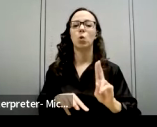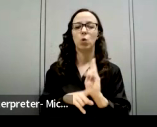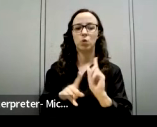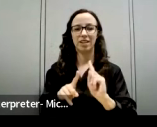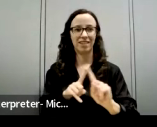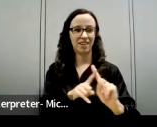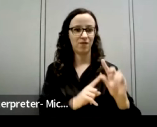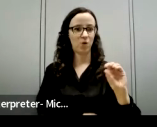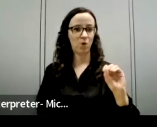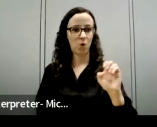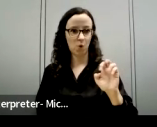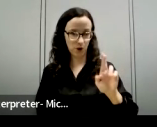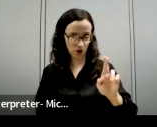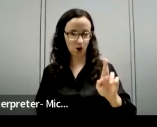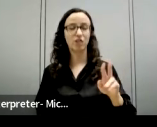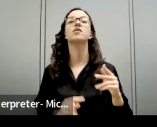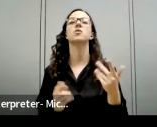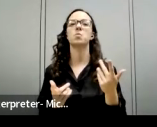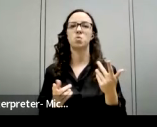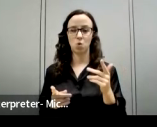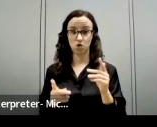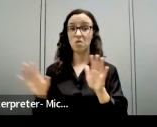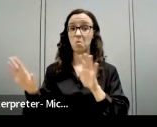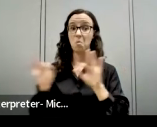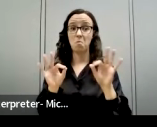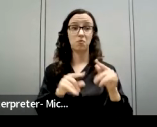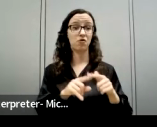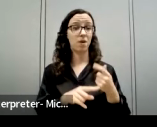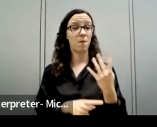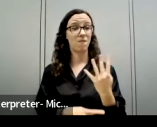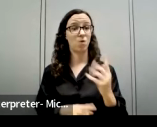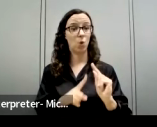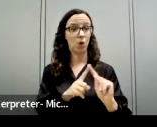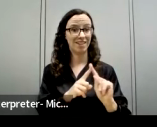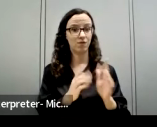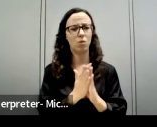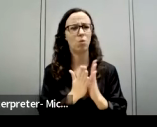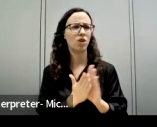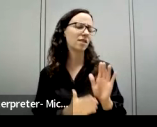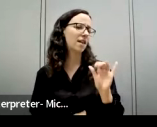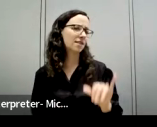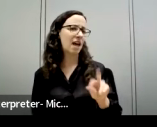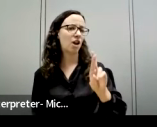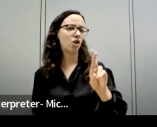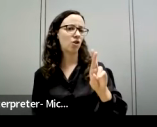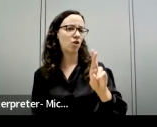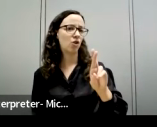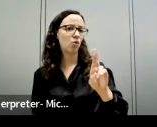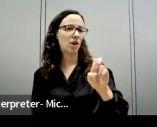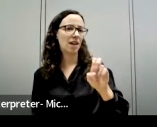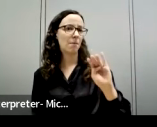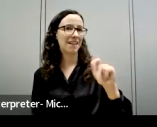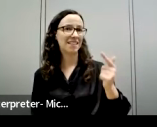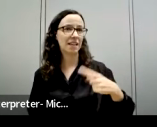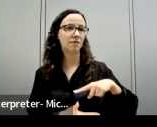speeches that were referenced throughout the 4 different OER books that she used. So is she adapting, remixing, or curating?